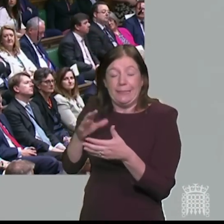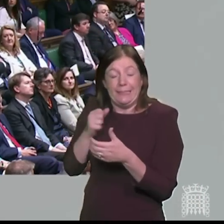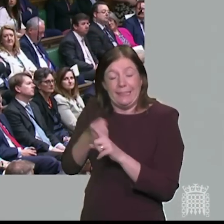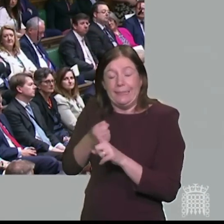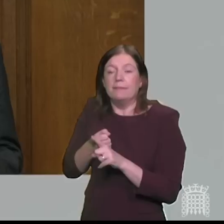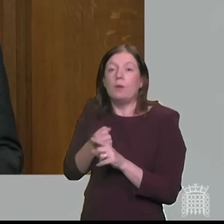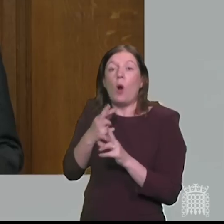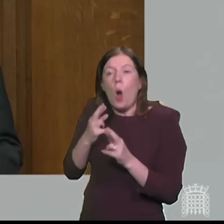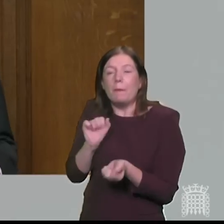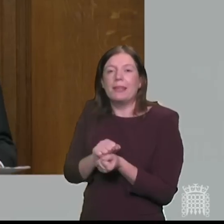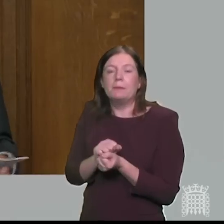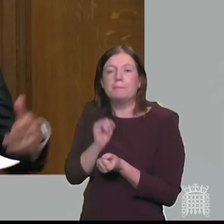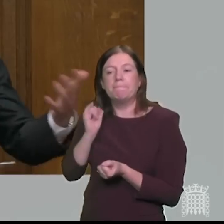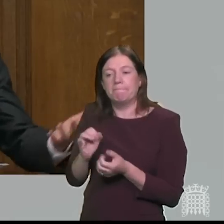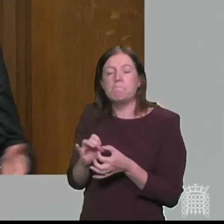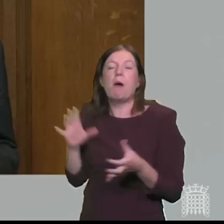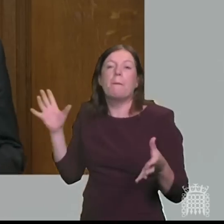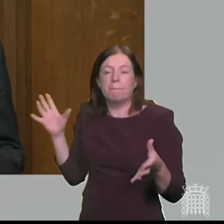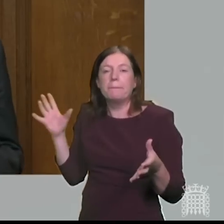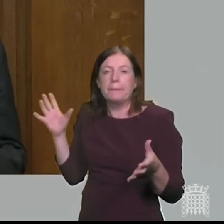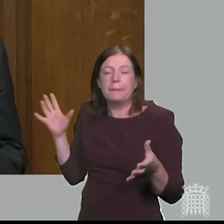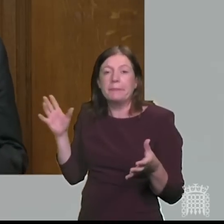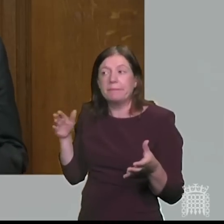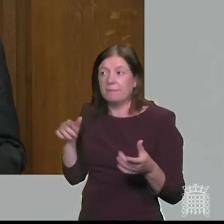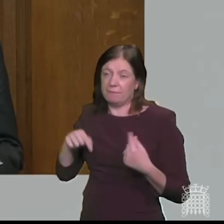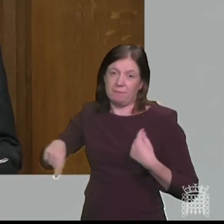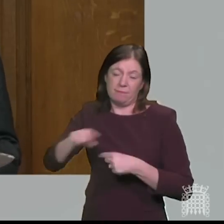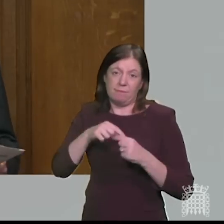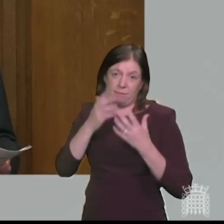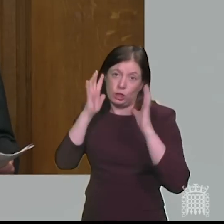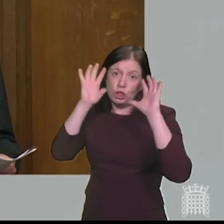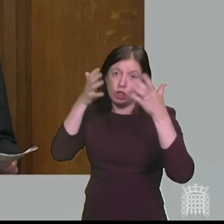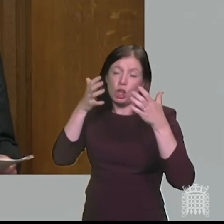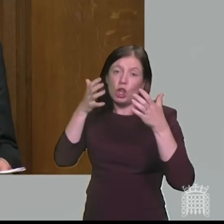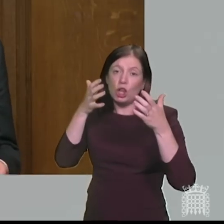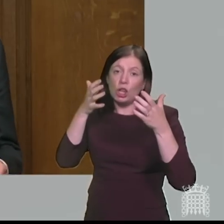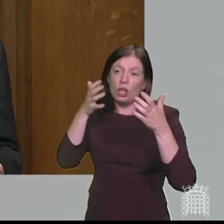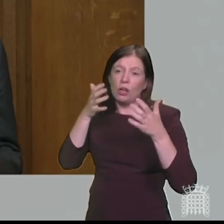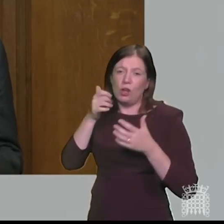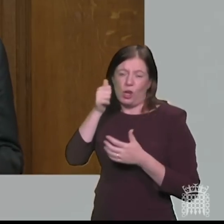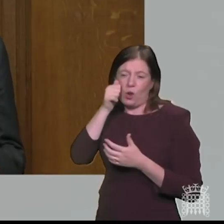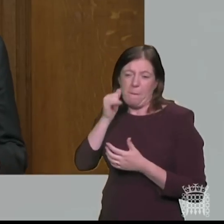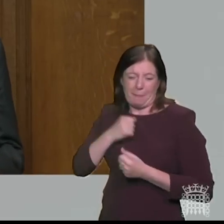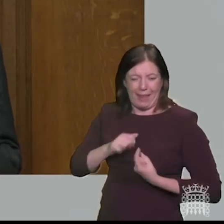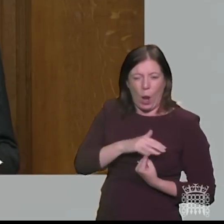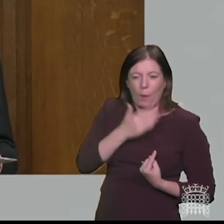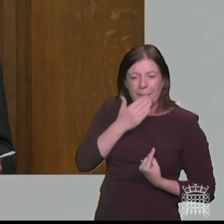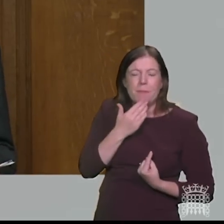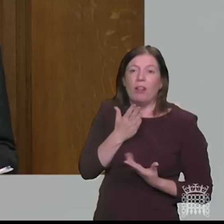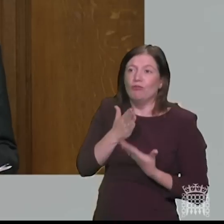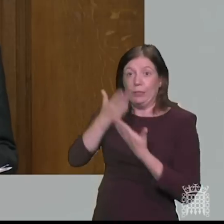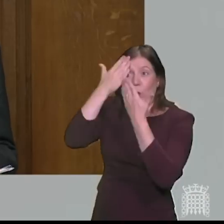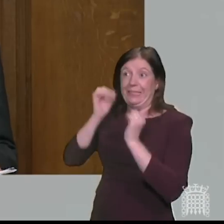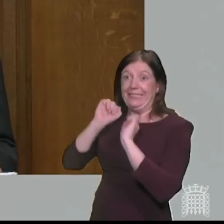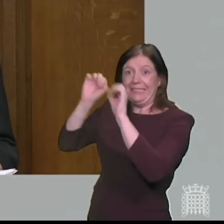Kingdom. Mr. Speaker, you know this is a great concern to the House, although perhaps something a little niche for our constituents. It is